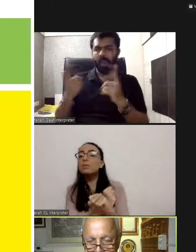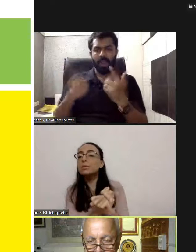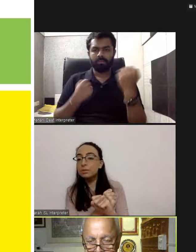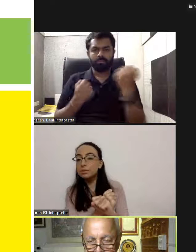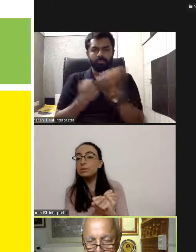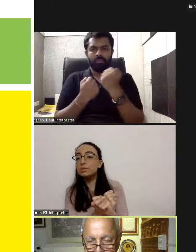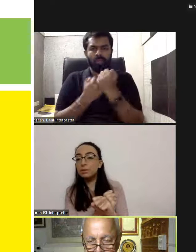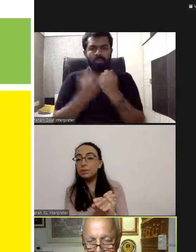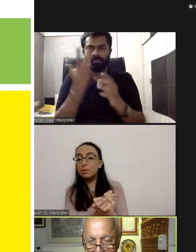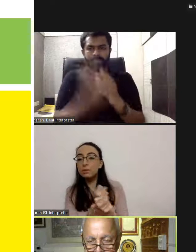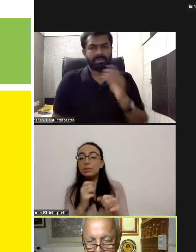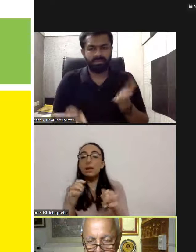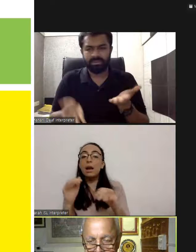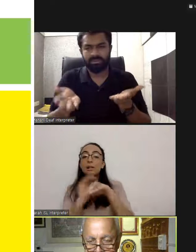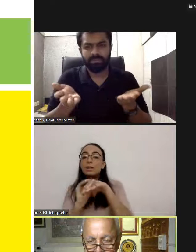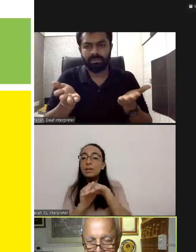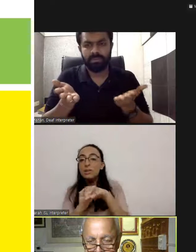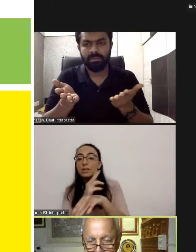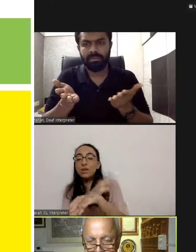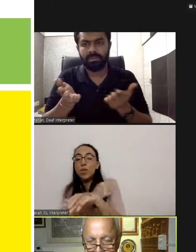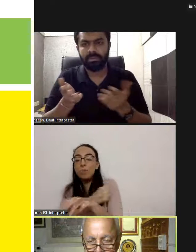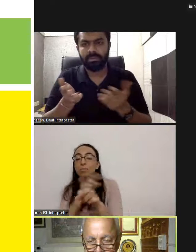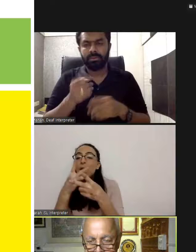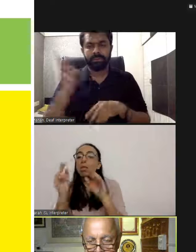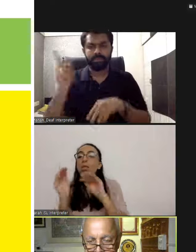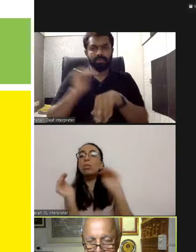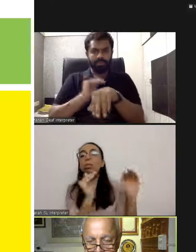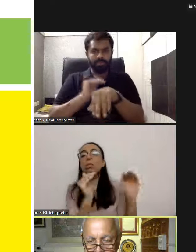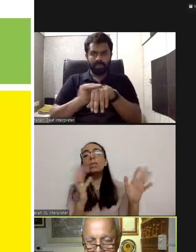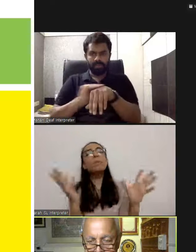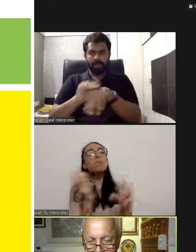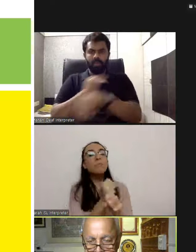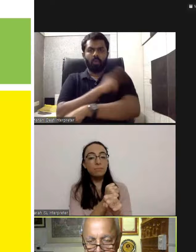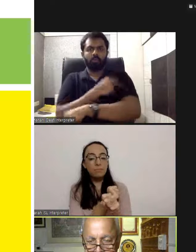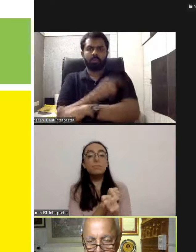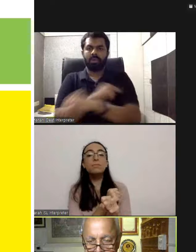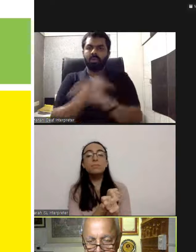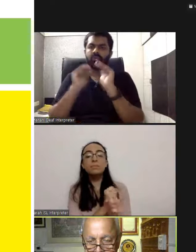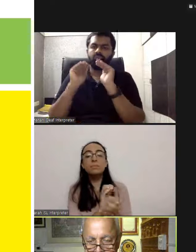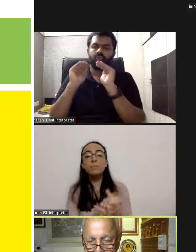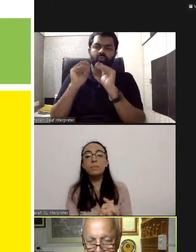the social services available limited. Obviously, because they live in